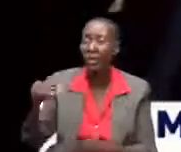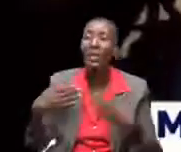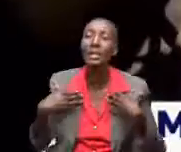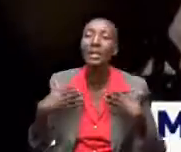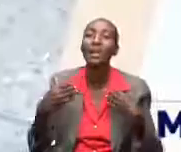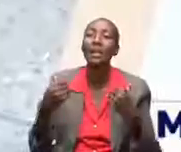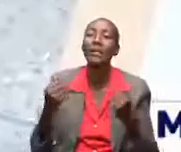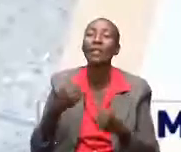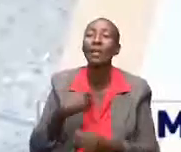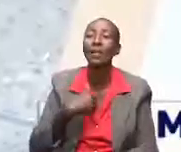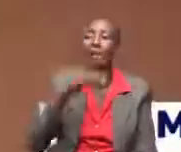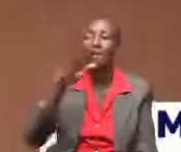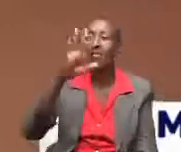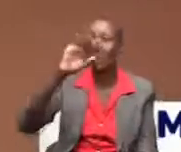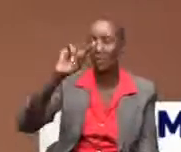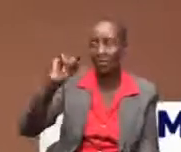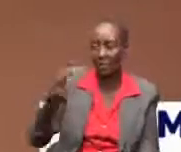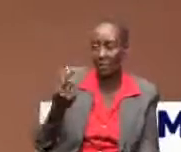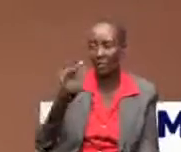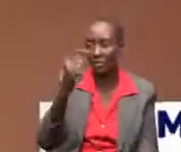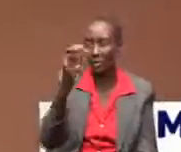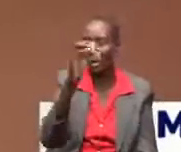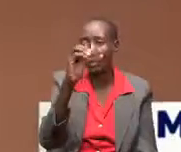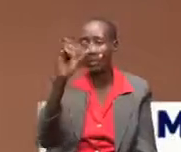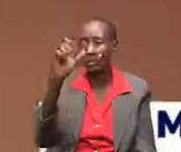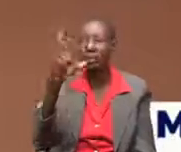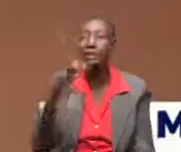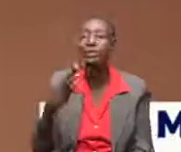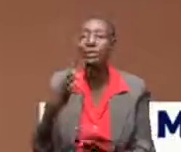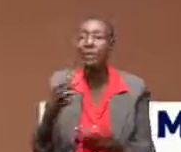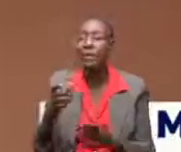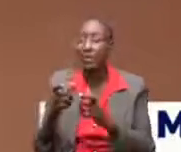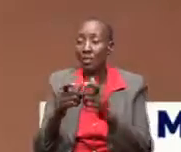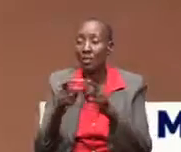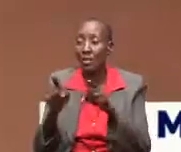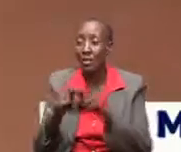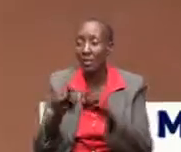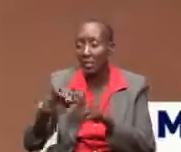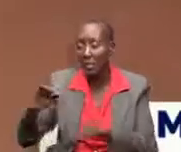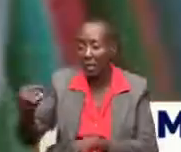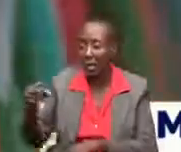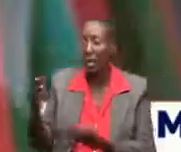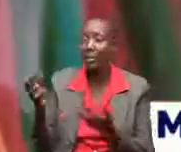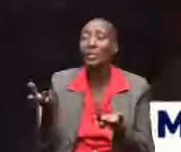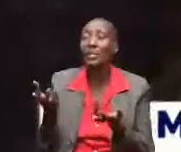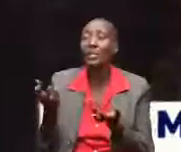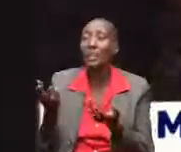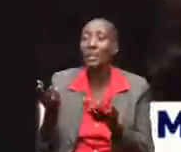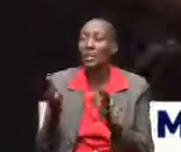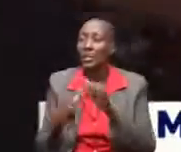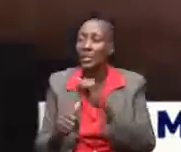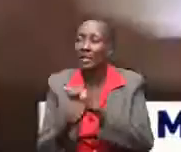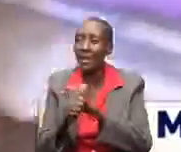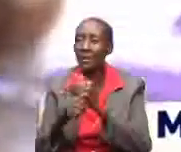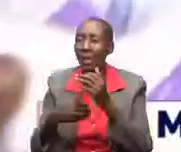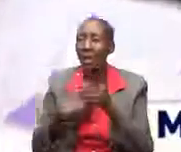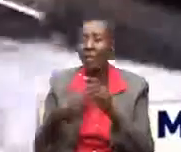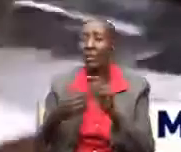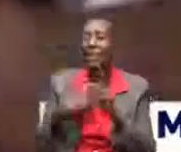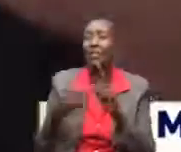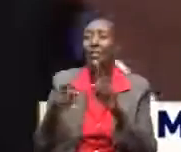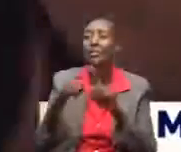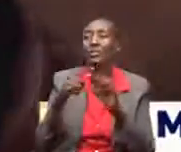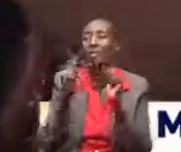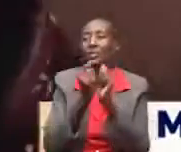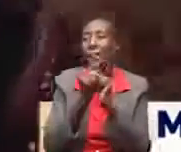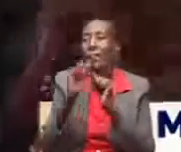vifaa 5,000 vya kujikinga, huku county ambazo ziko kwenye athari ya kupatwa virusi hivyo vikipokea vifaa 10,000.